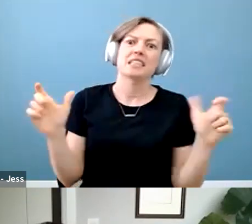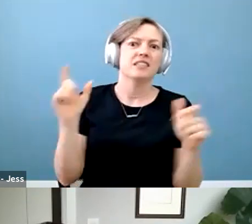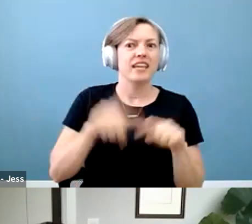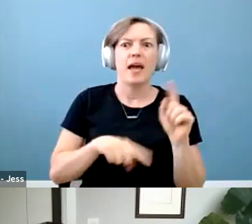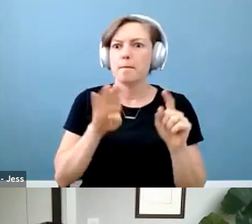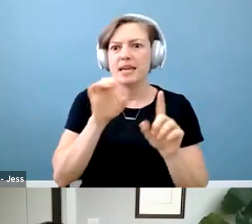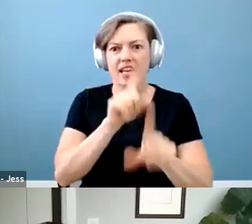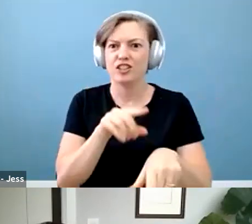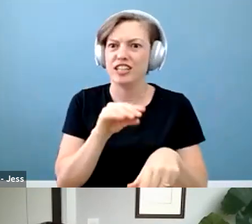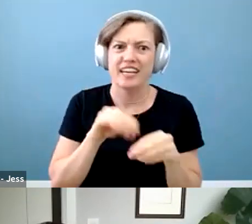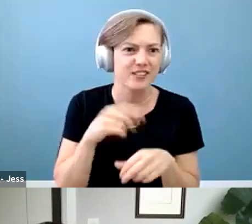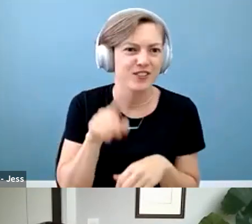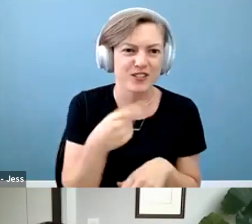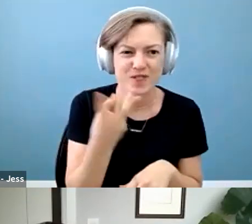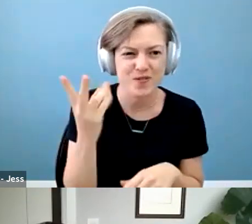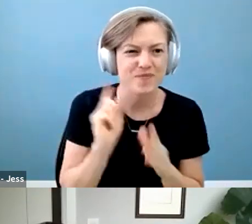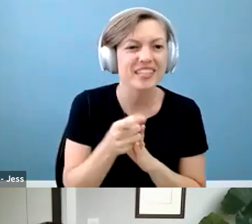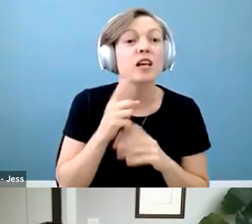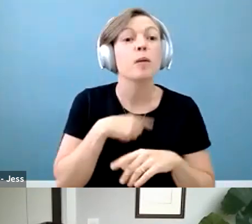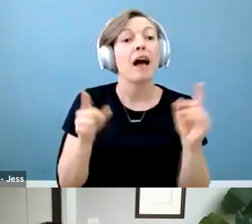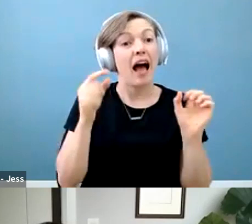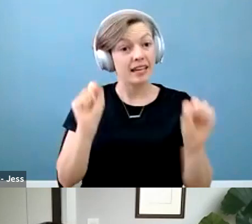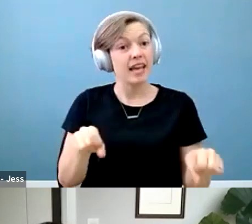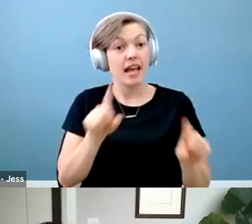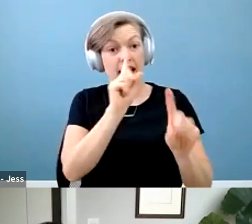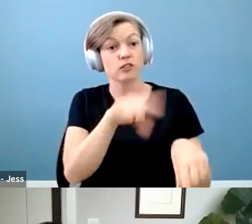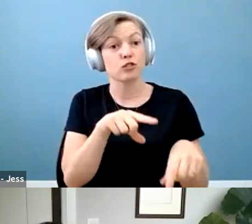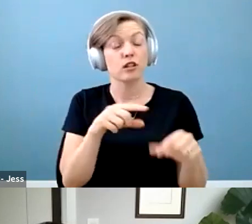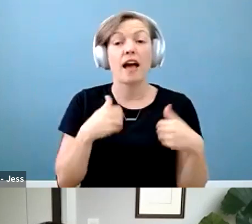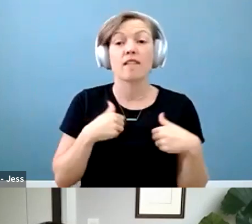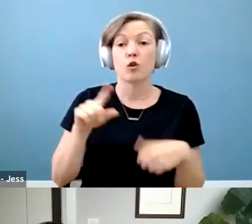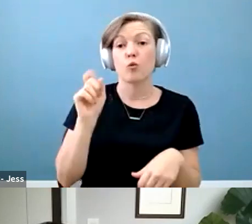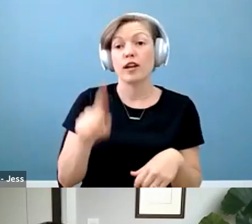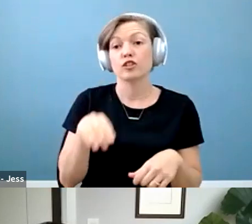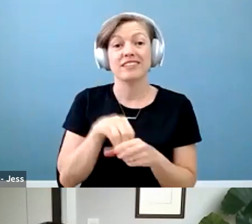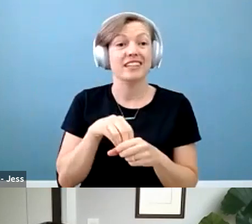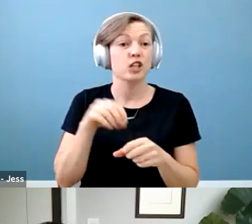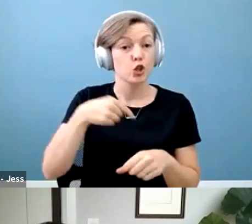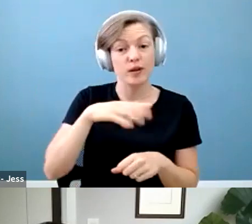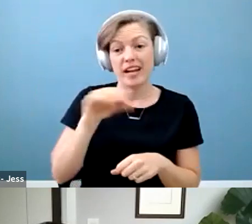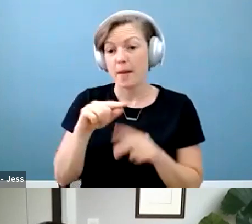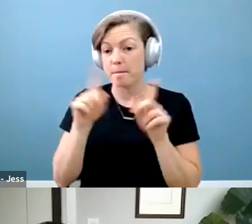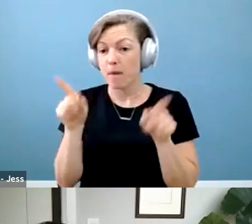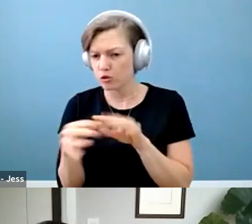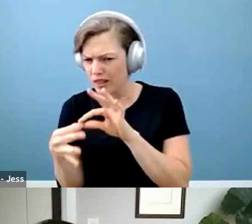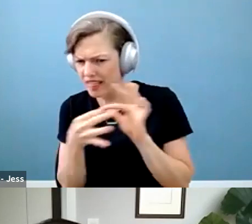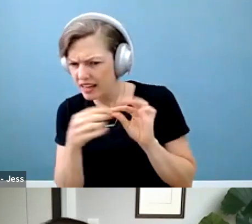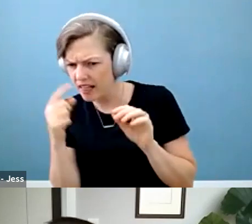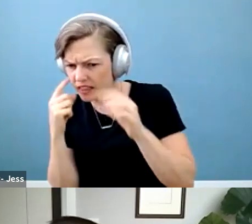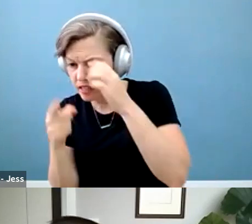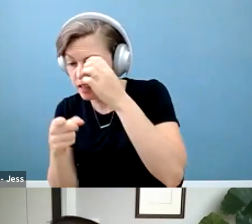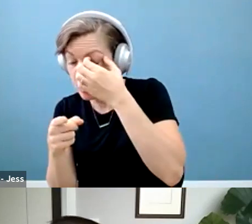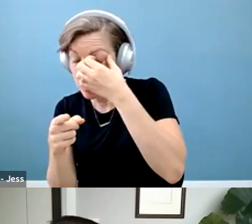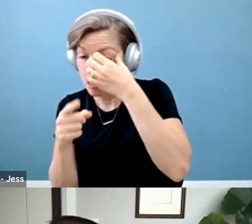answered in a couple of minutes. But I can answer, there is a question in the Q&A box that's related, I think, talking about